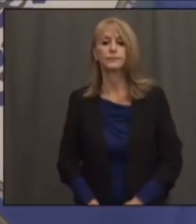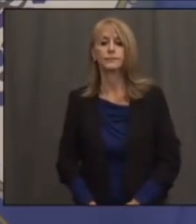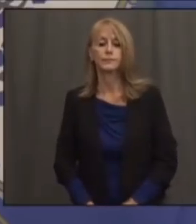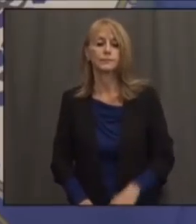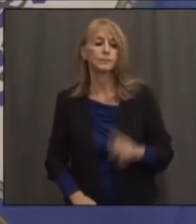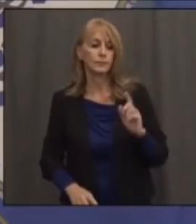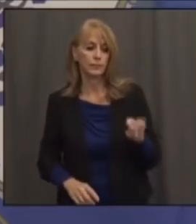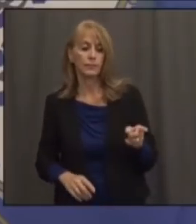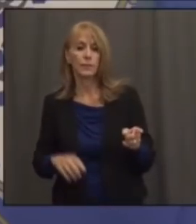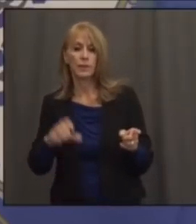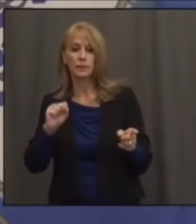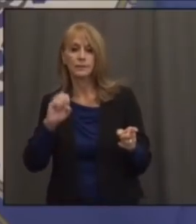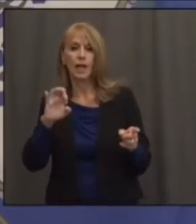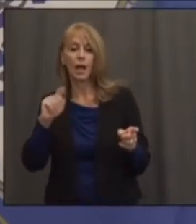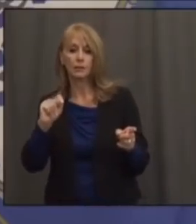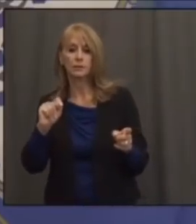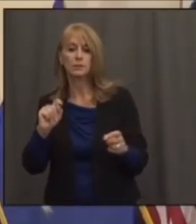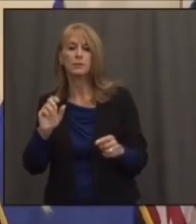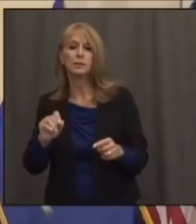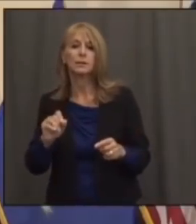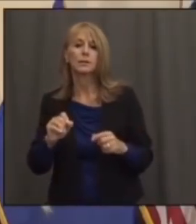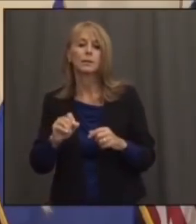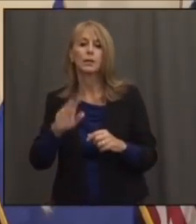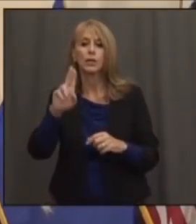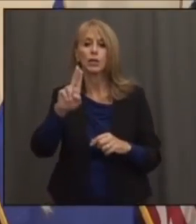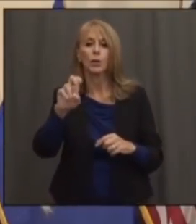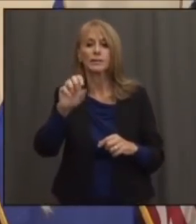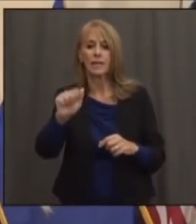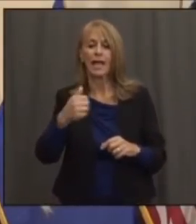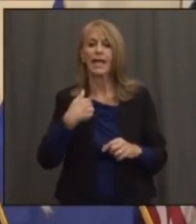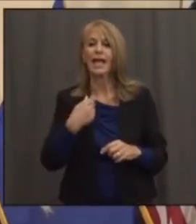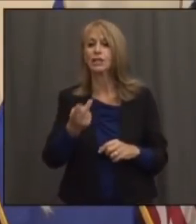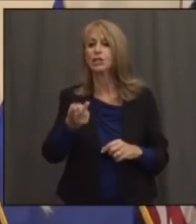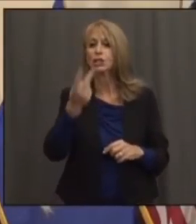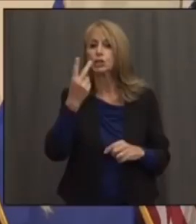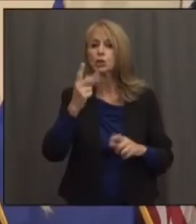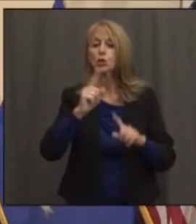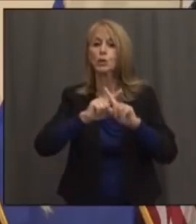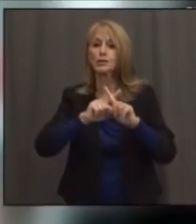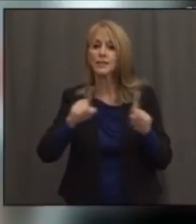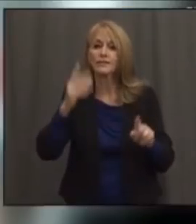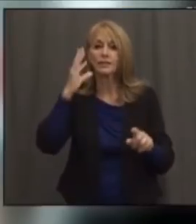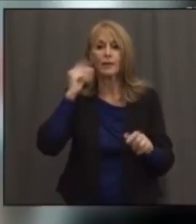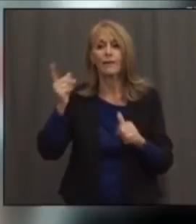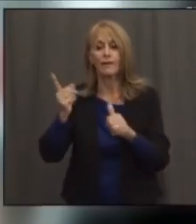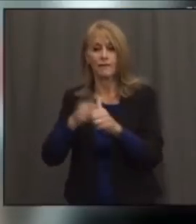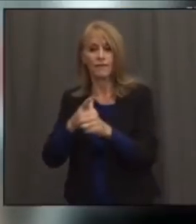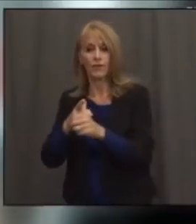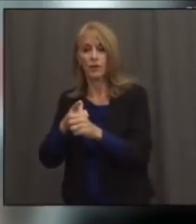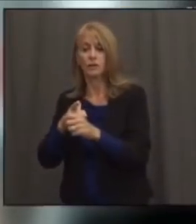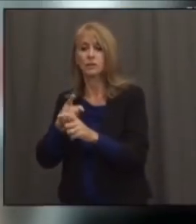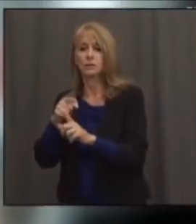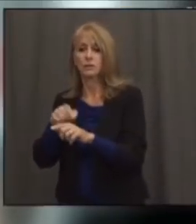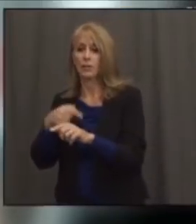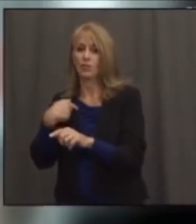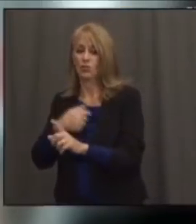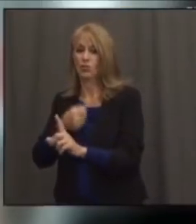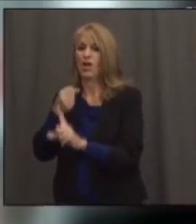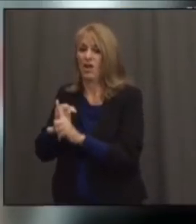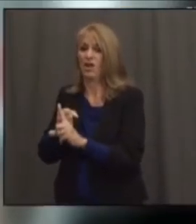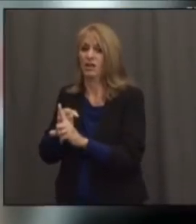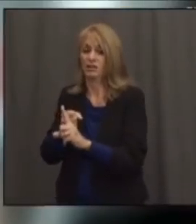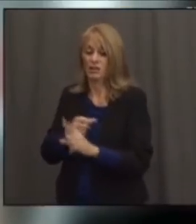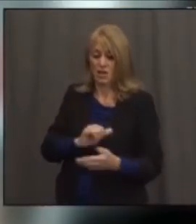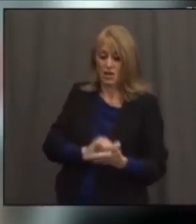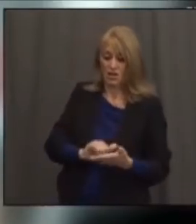I mean, I would just echo that. I think that the country really had two experiences with COVID. One was that first wave of infection in the spring